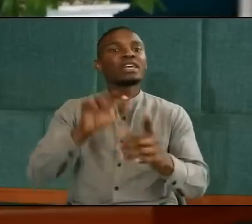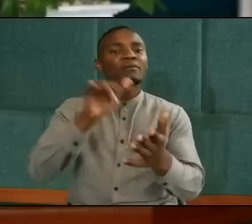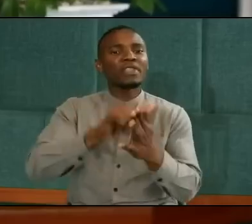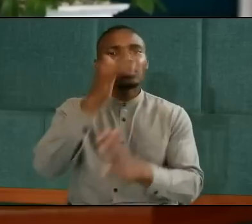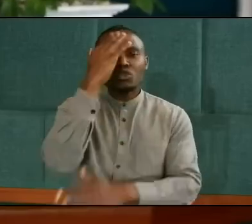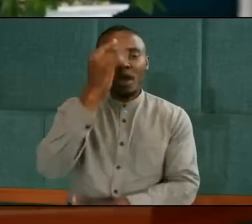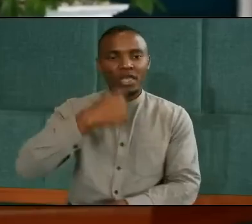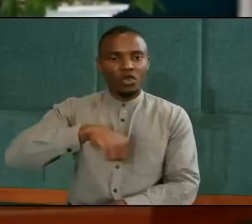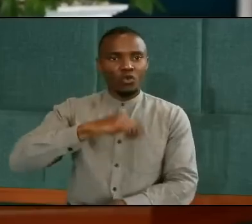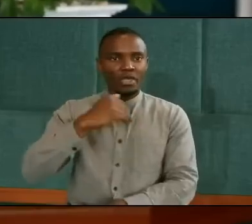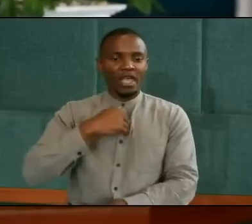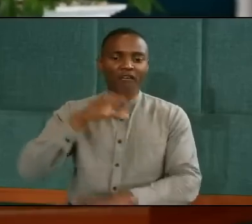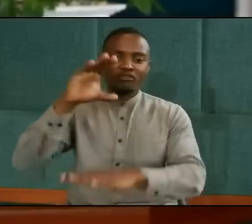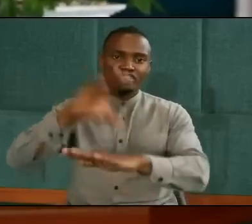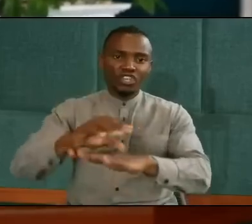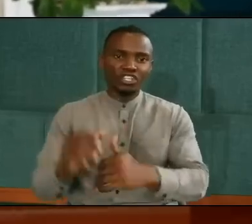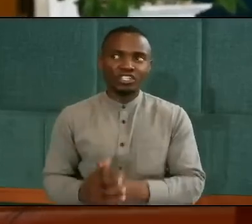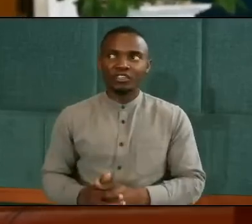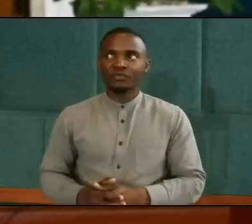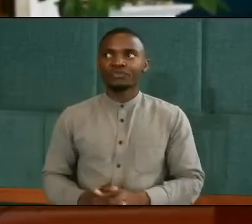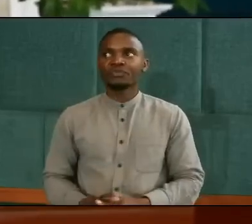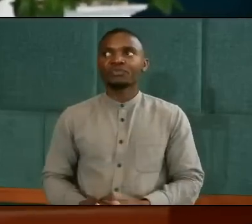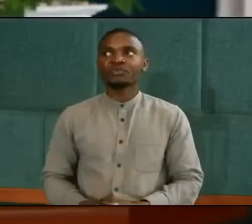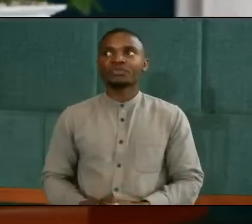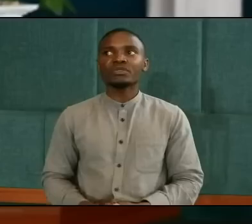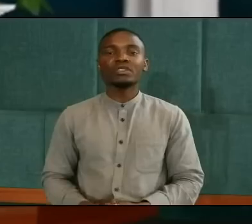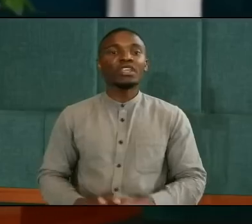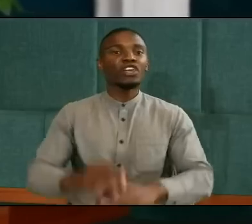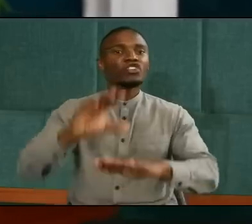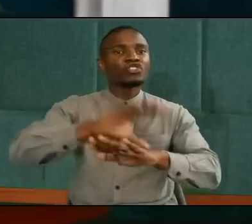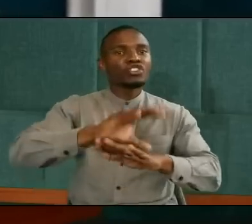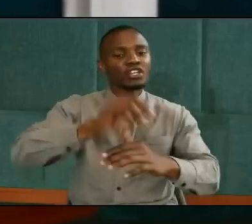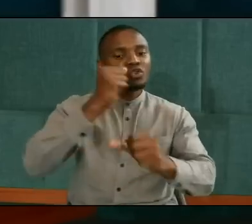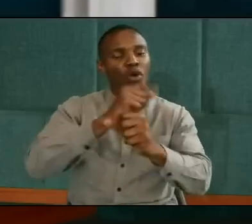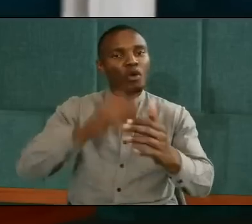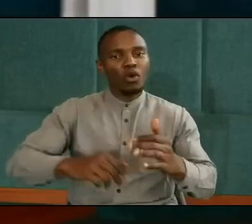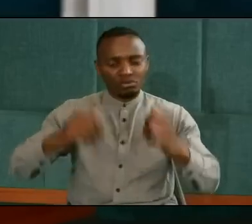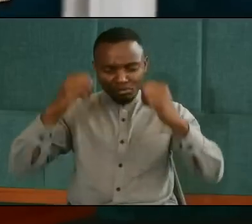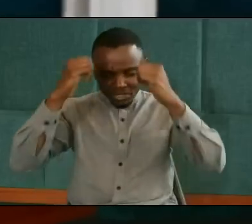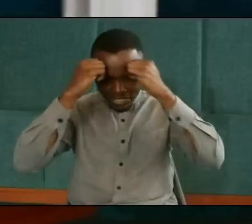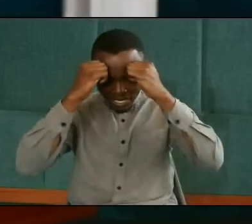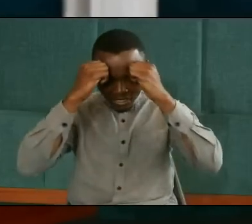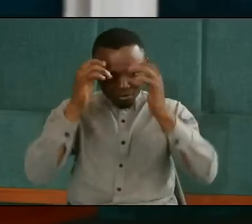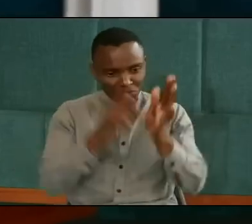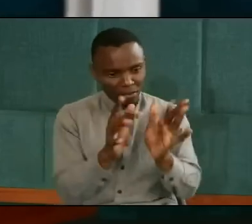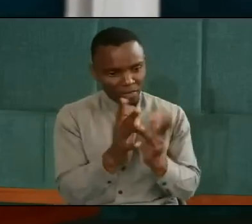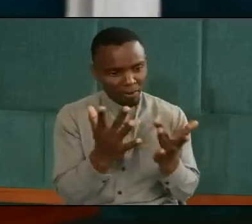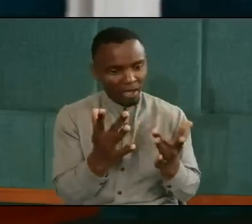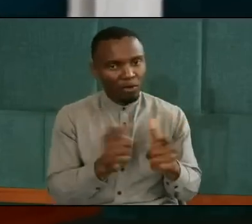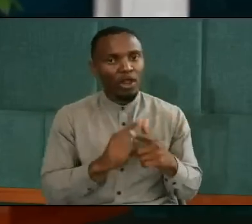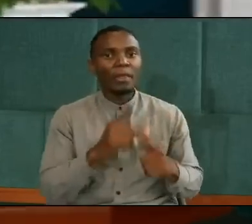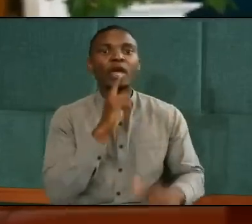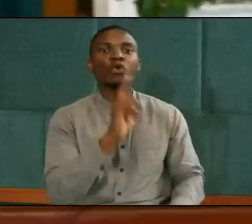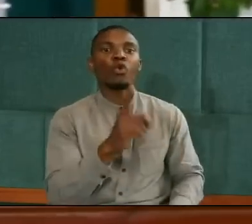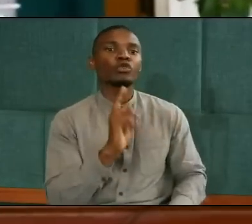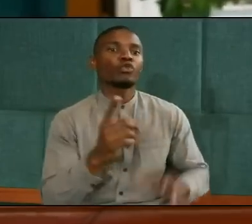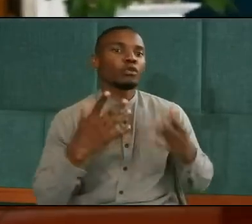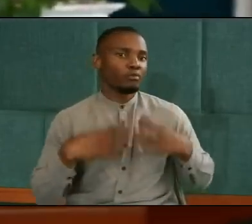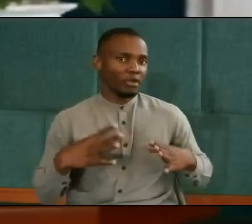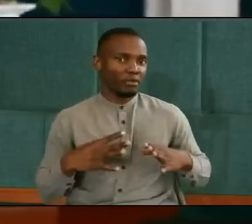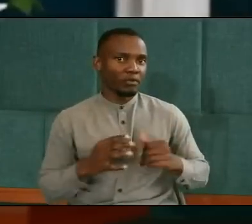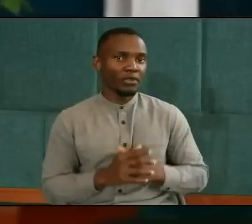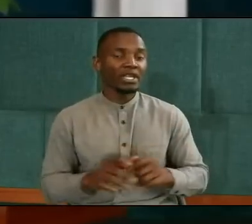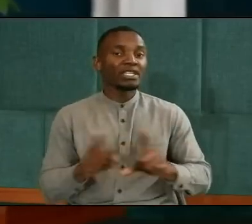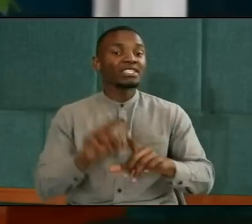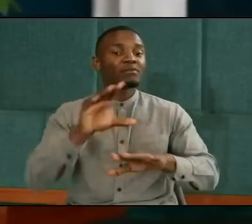have church. Church is supposed to study the scripture and warn the people. Church is supposed to be